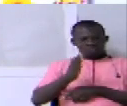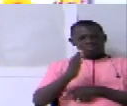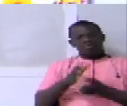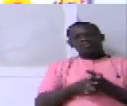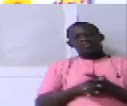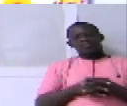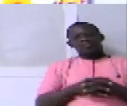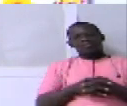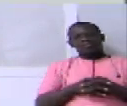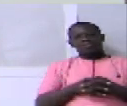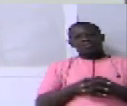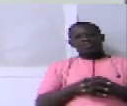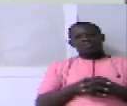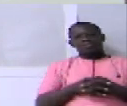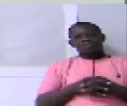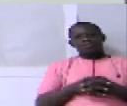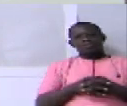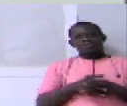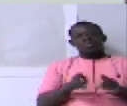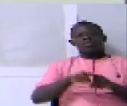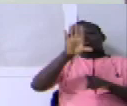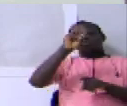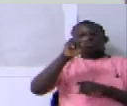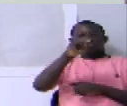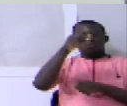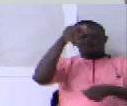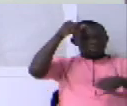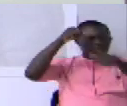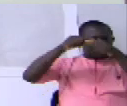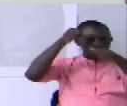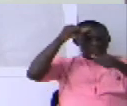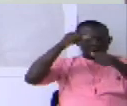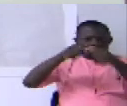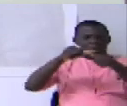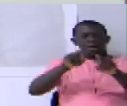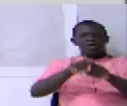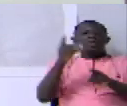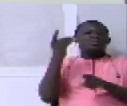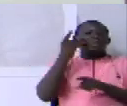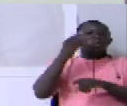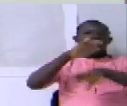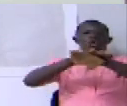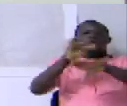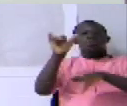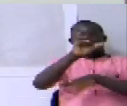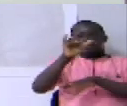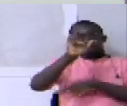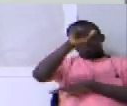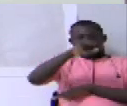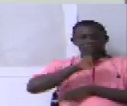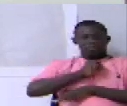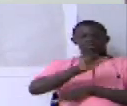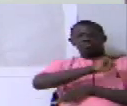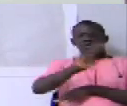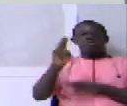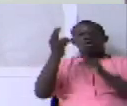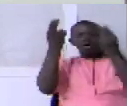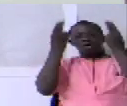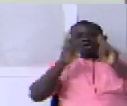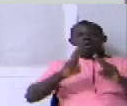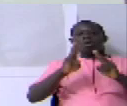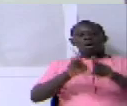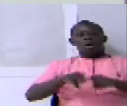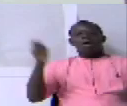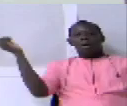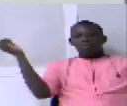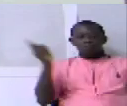nyalde Do you recall the date on which you unlawfully punished